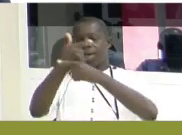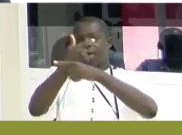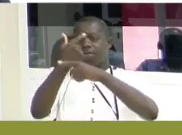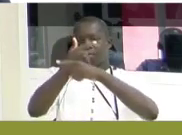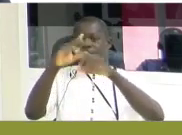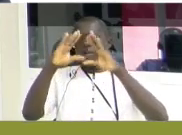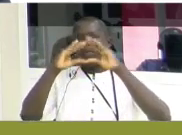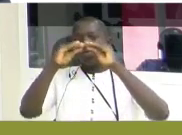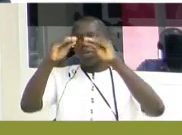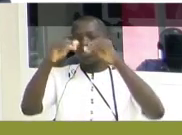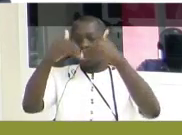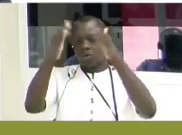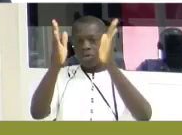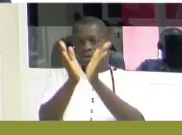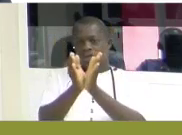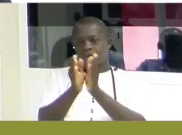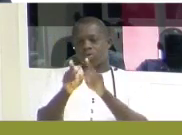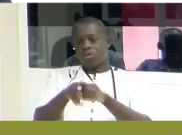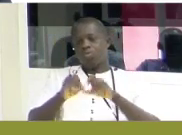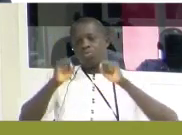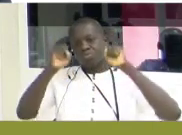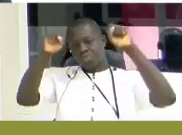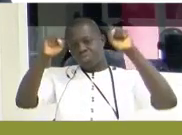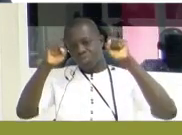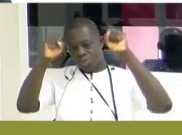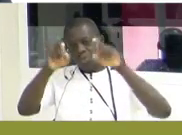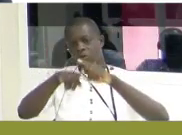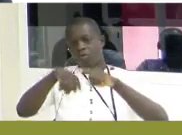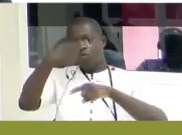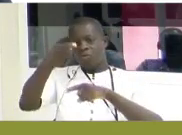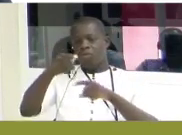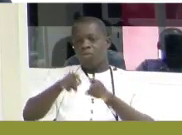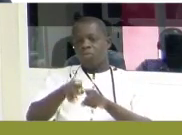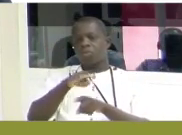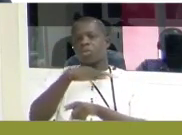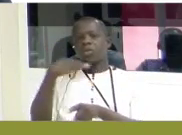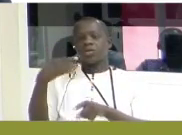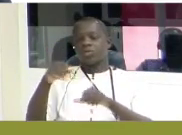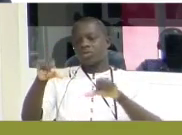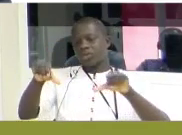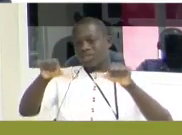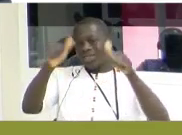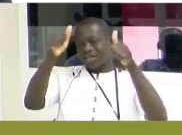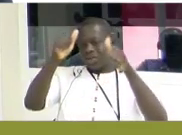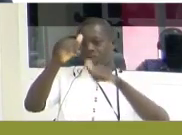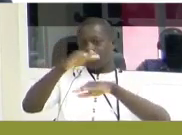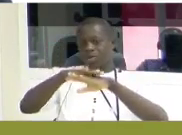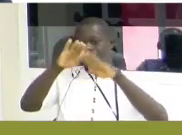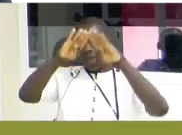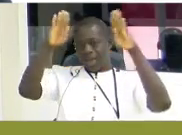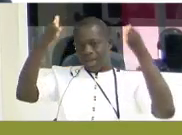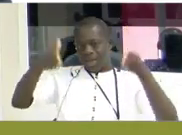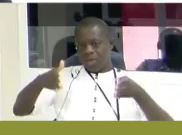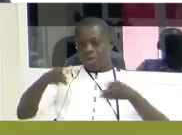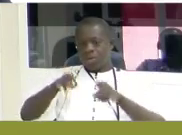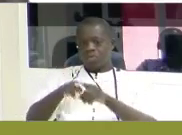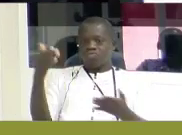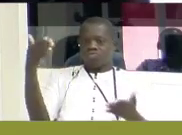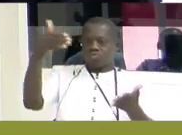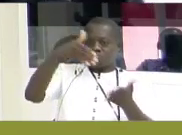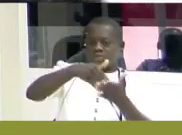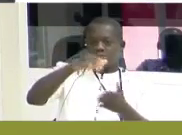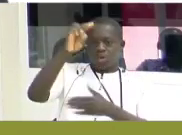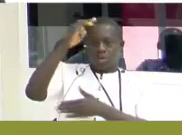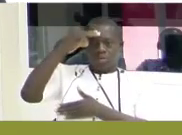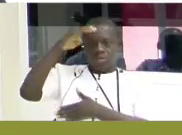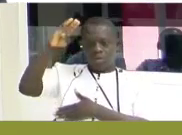for his murder. And the procession was to start from the Arch 22nd in Banjul to the Ministry of Interior. Then Ministry